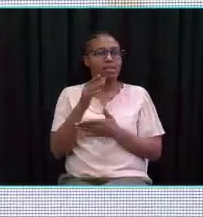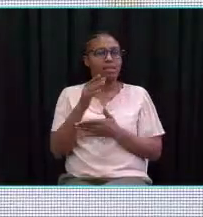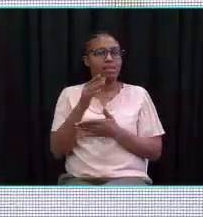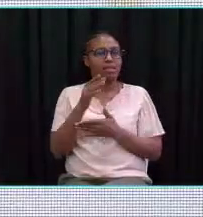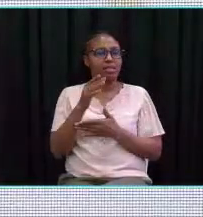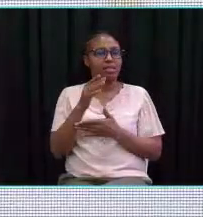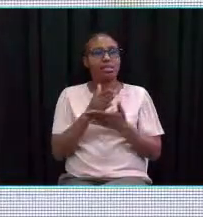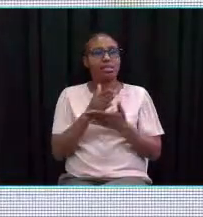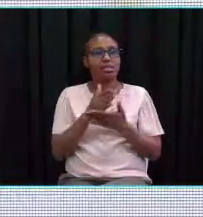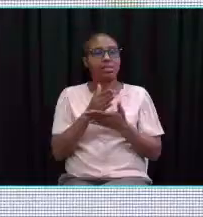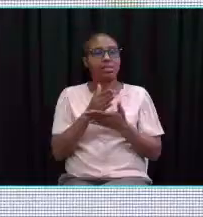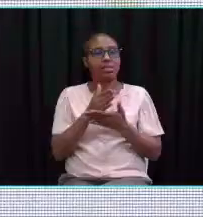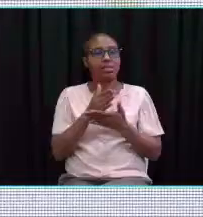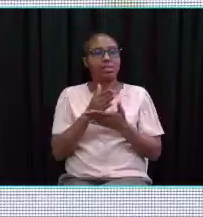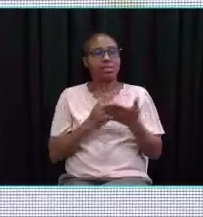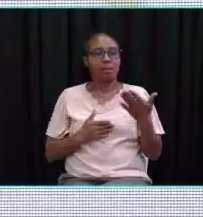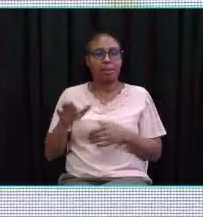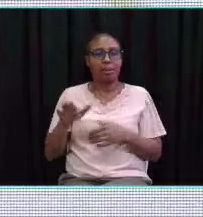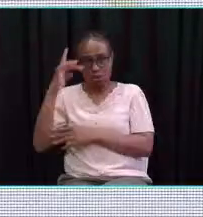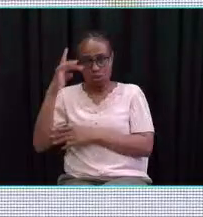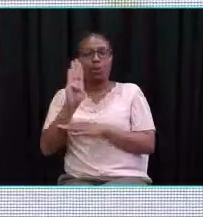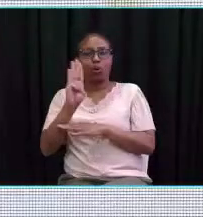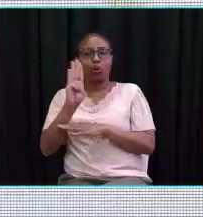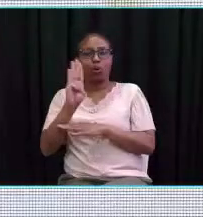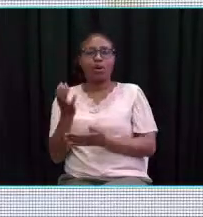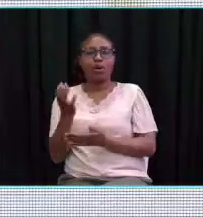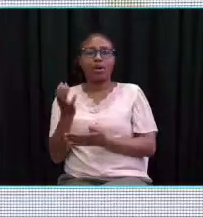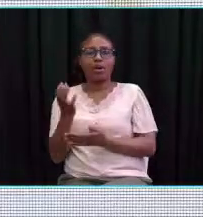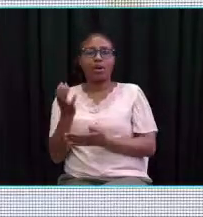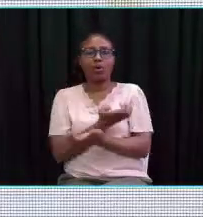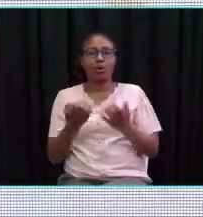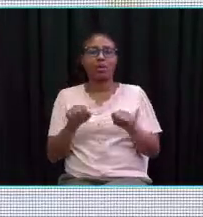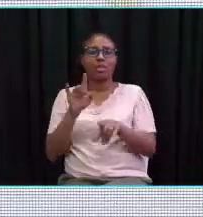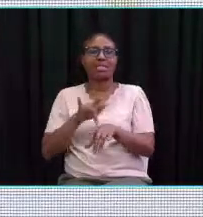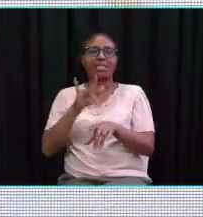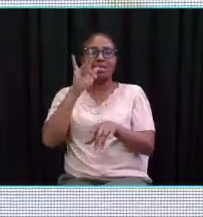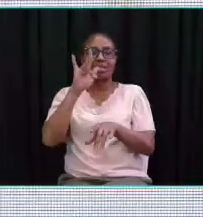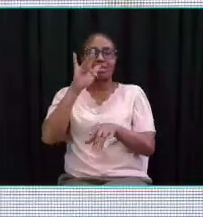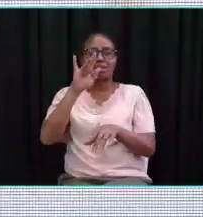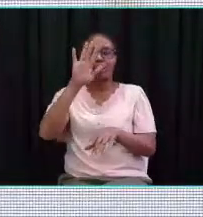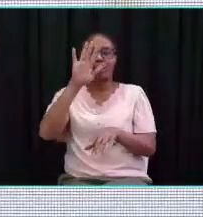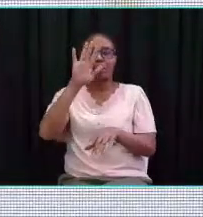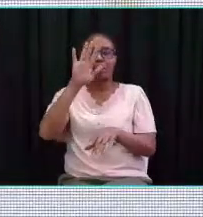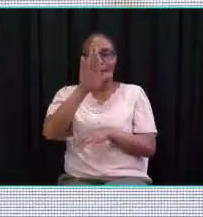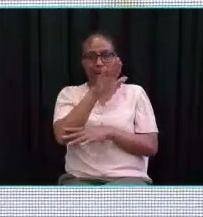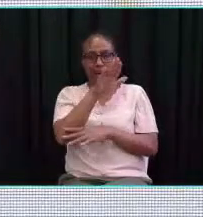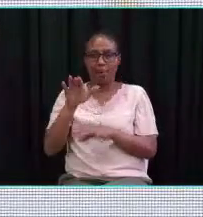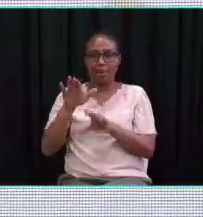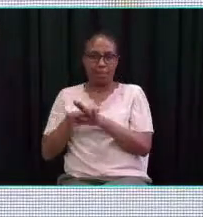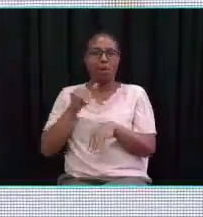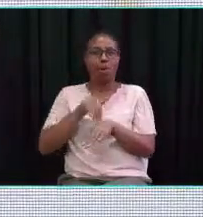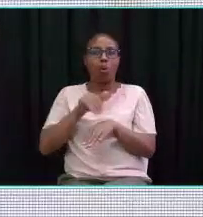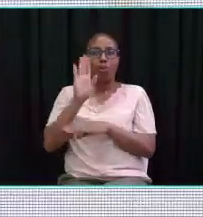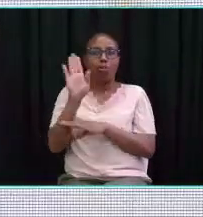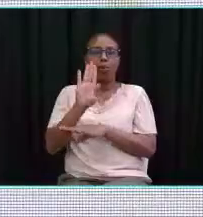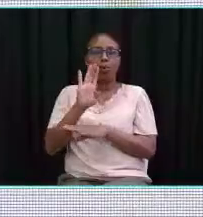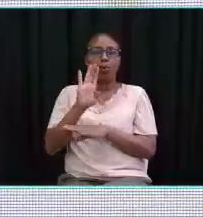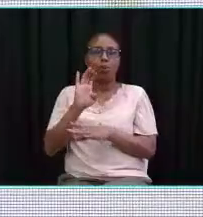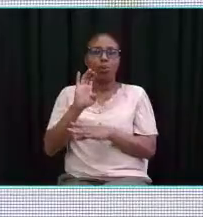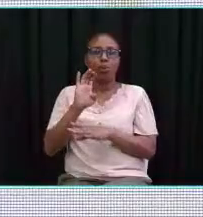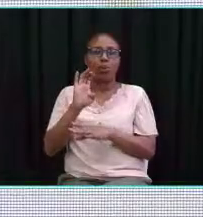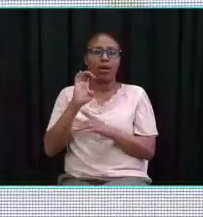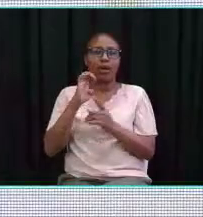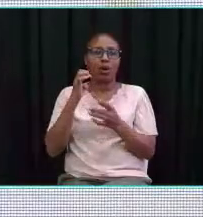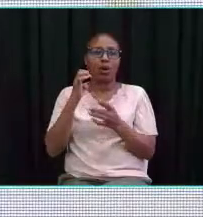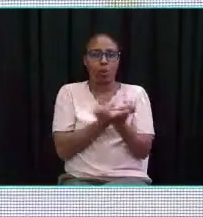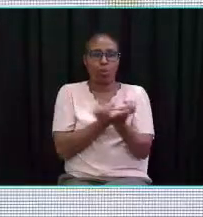childhood education on blue economy, and we can also sensitize parliamentarians on blue economy. And of